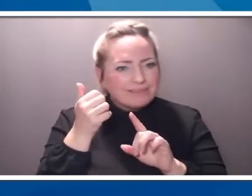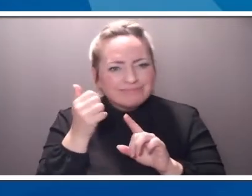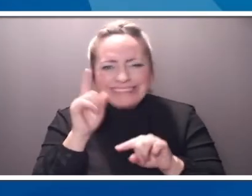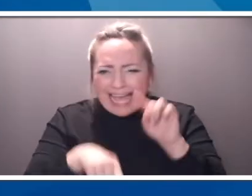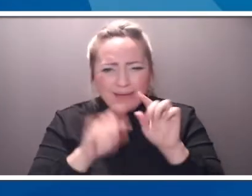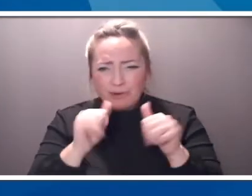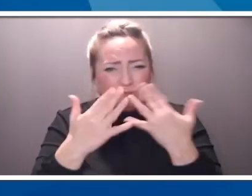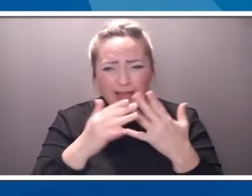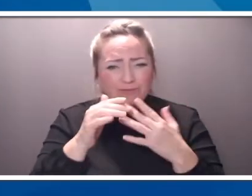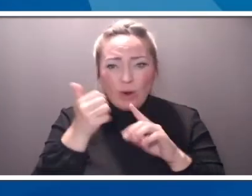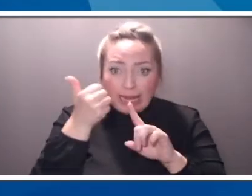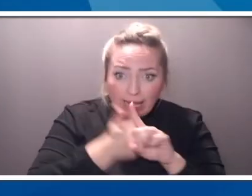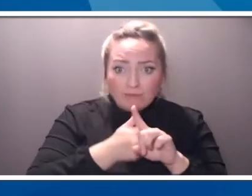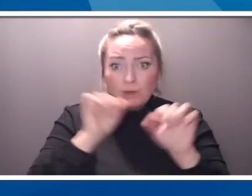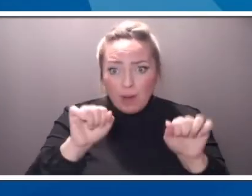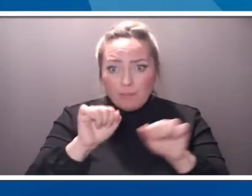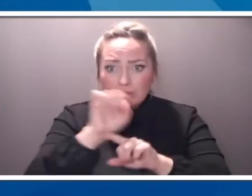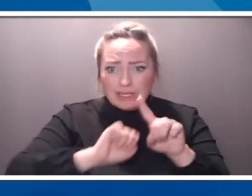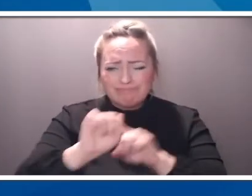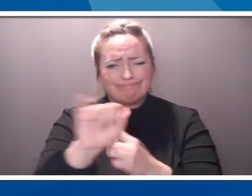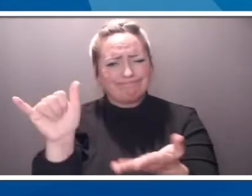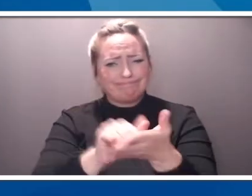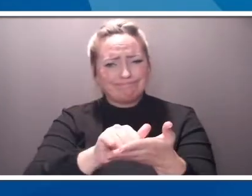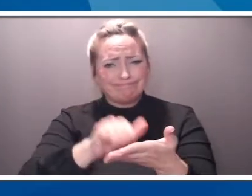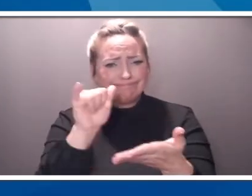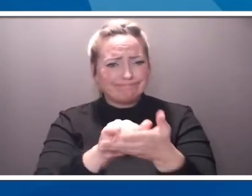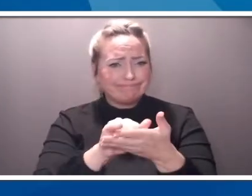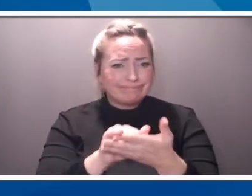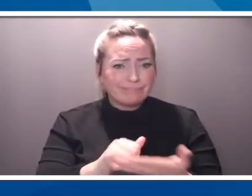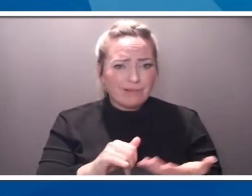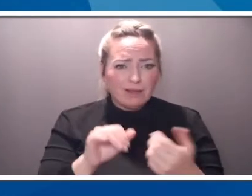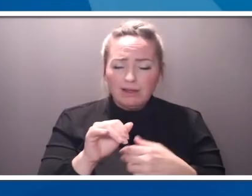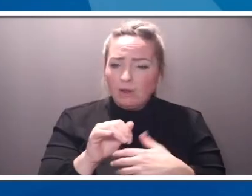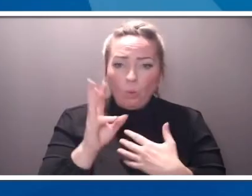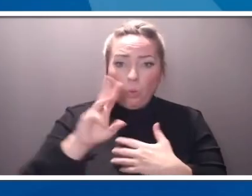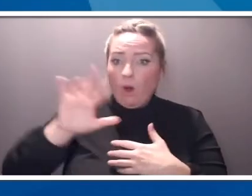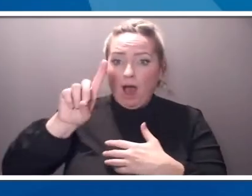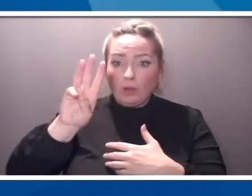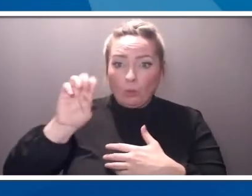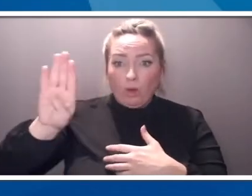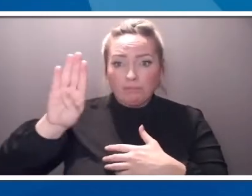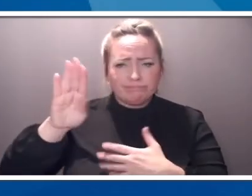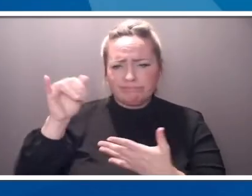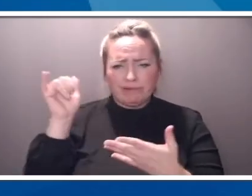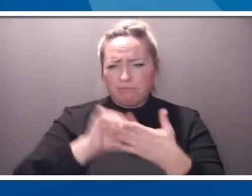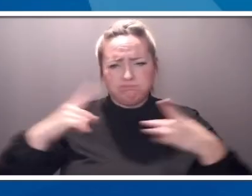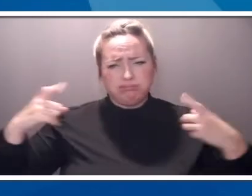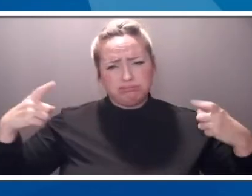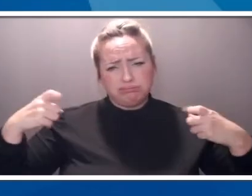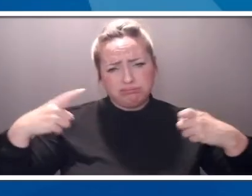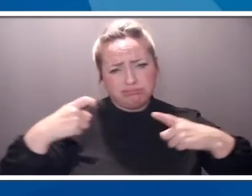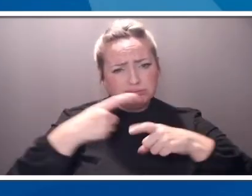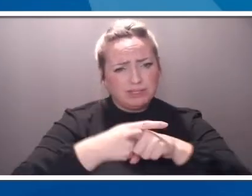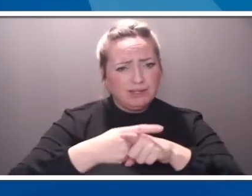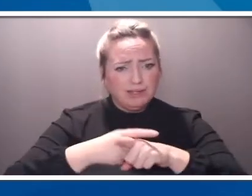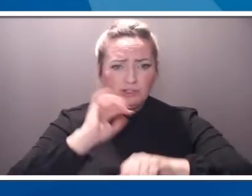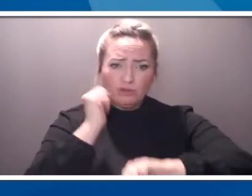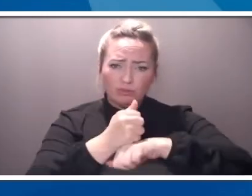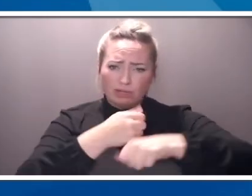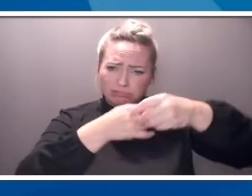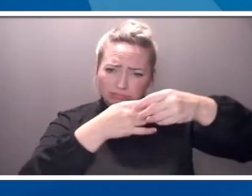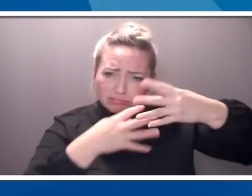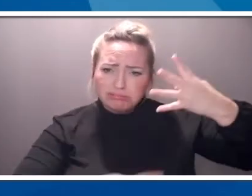examples of every possible scenario because that would be impossible. The wild web is much more complex than you can put